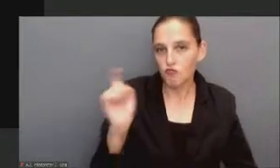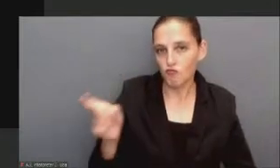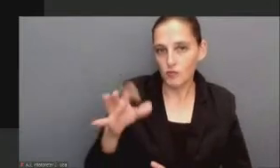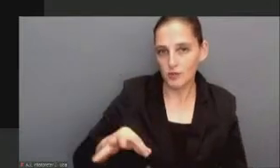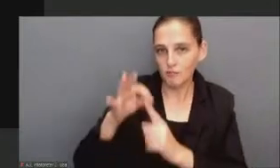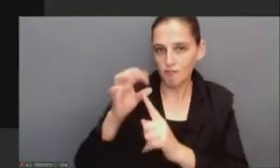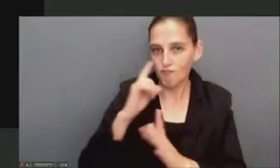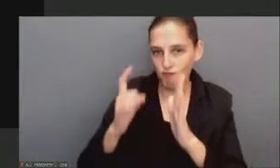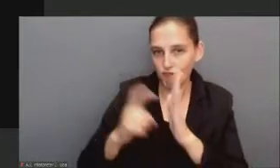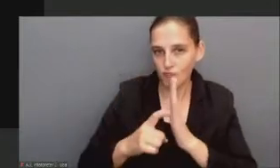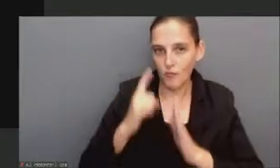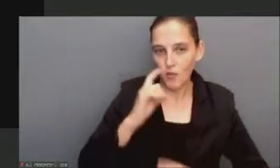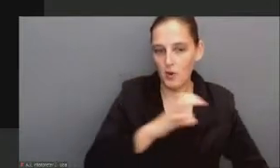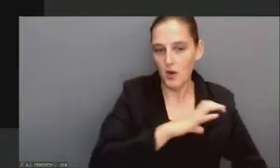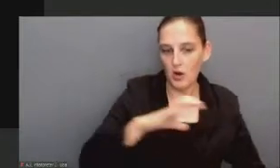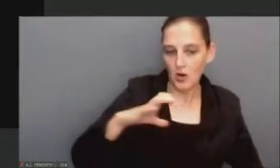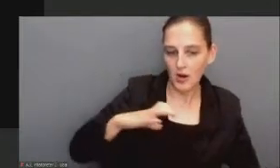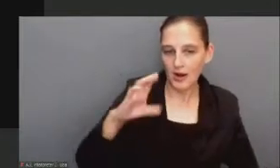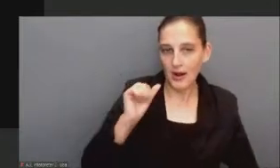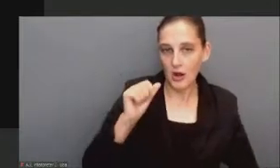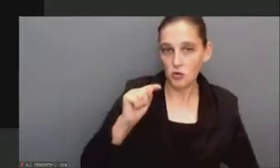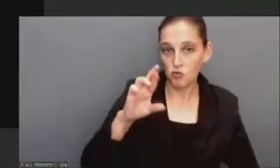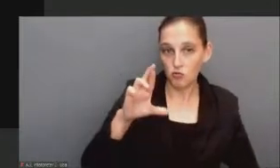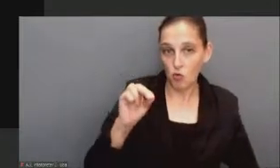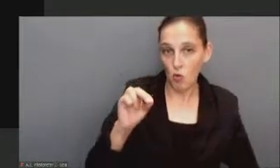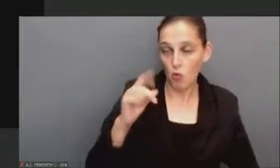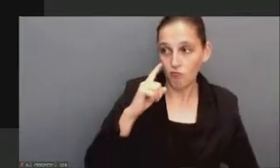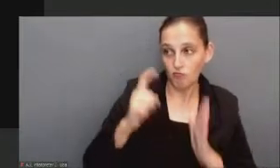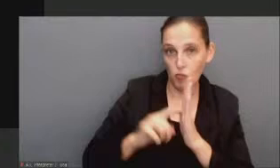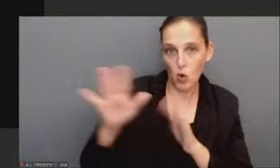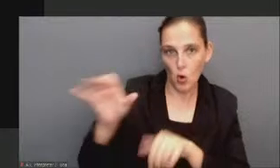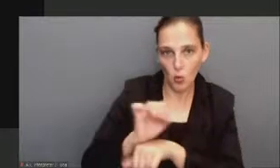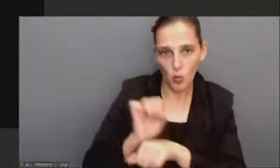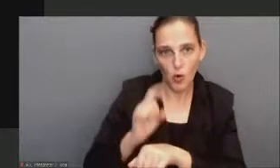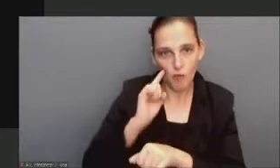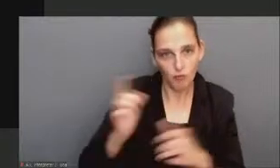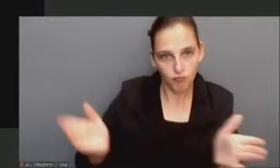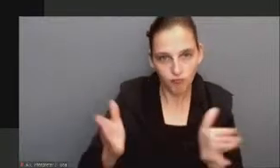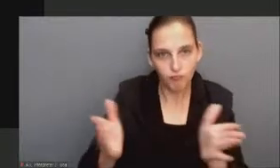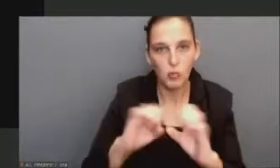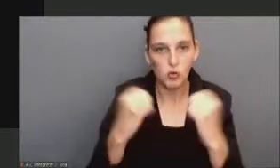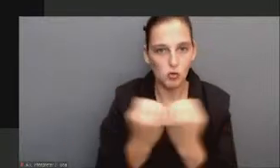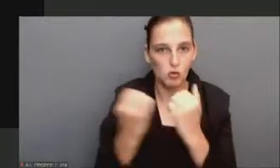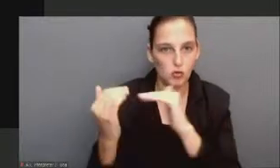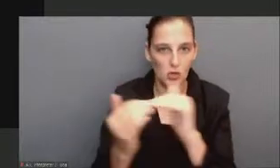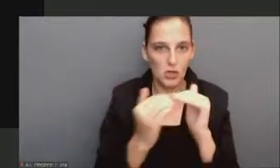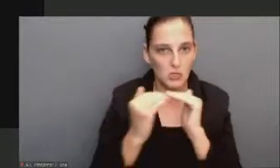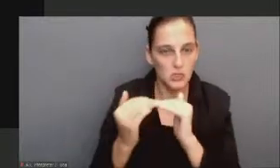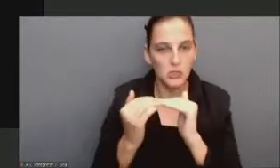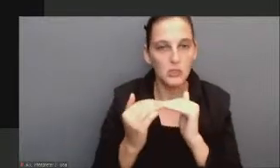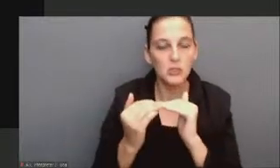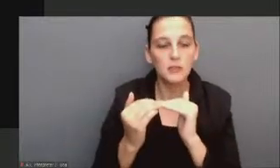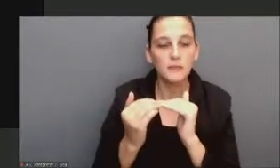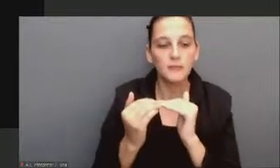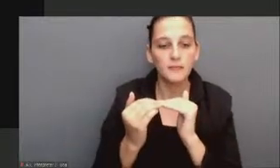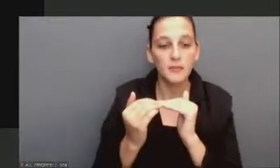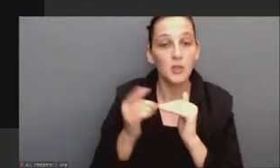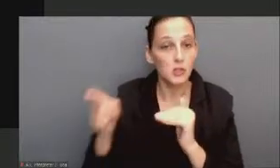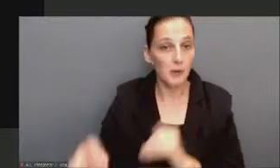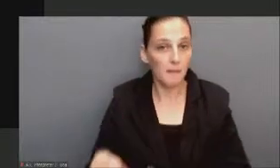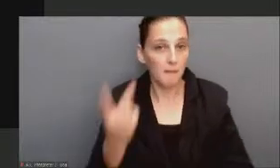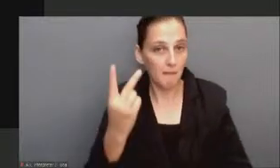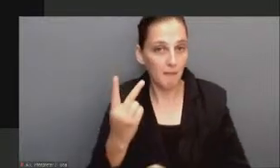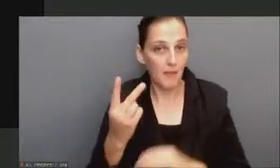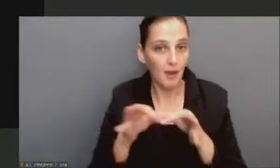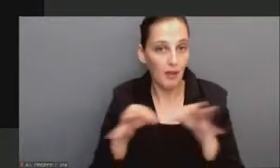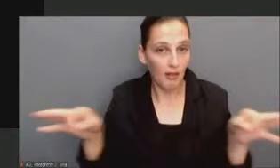by Congressman Joaquin Castro for the advancement of social justice. Notably, she's also bilingual and speaks Dutch at